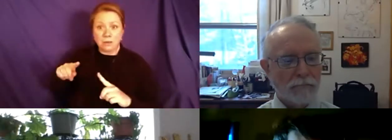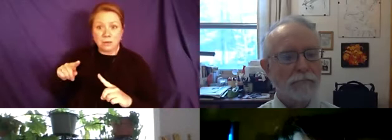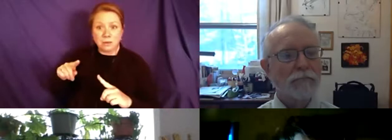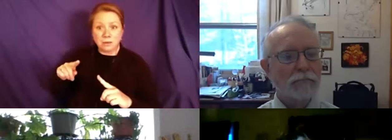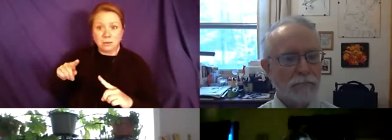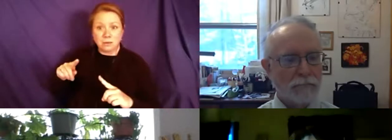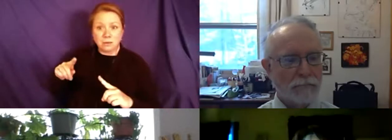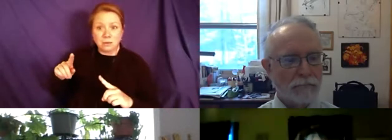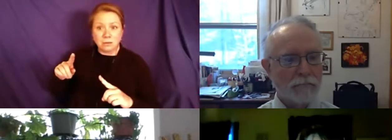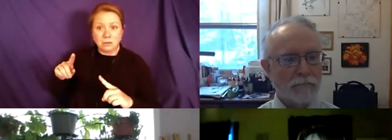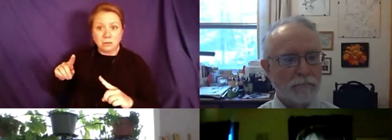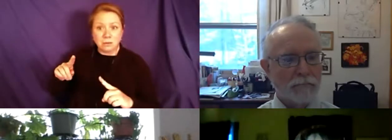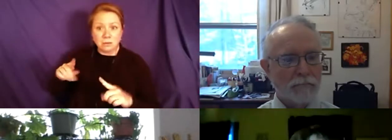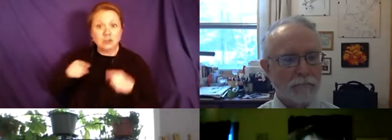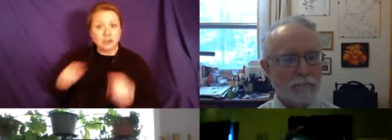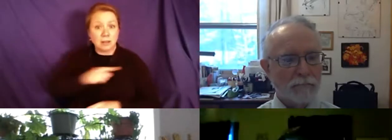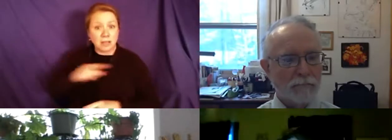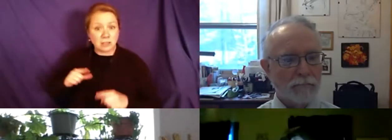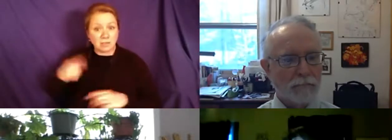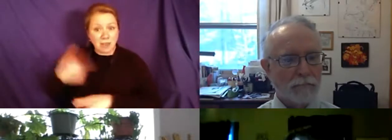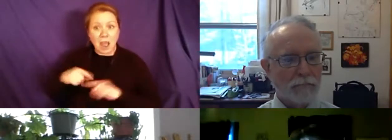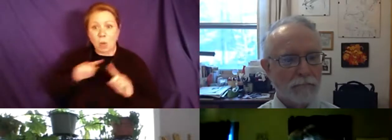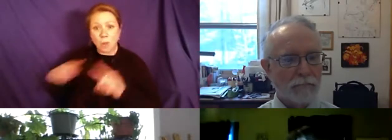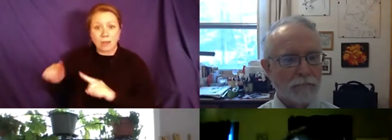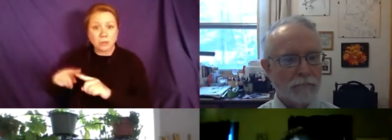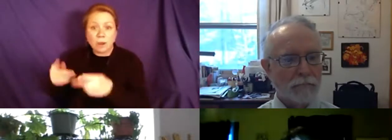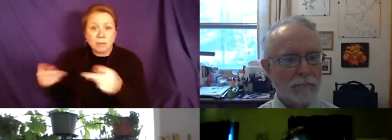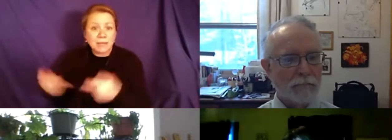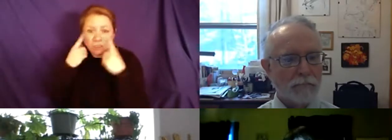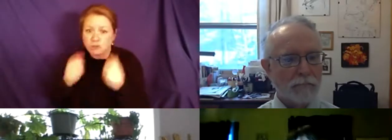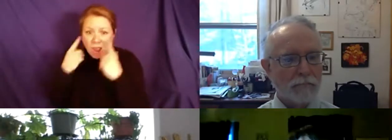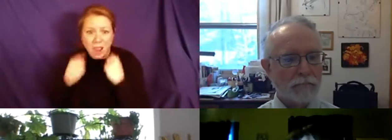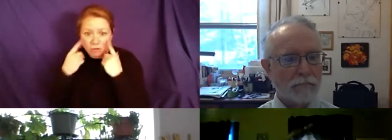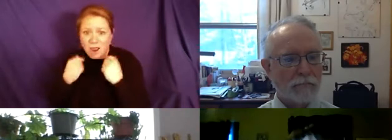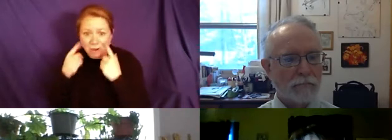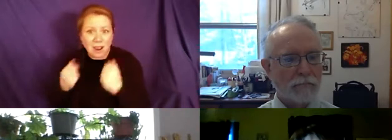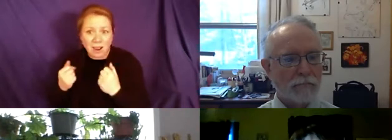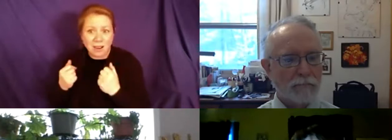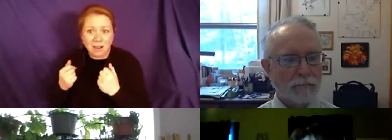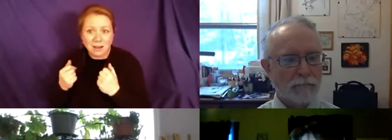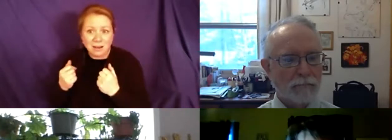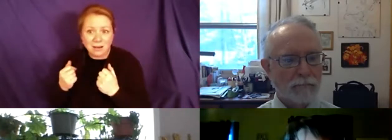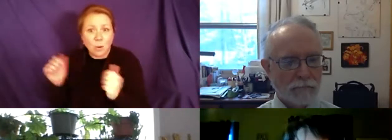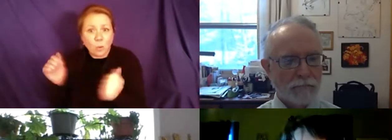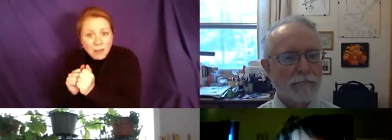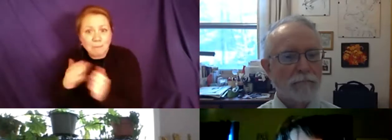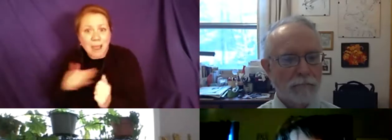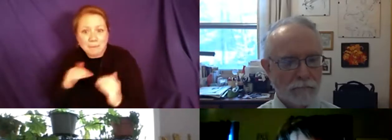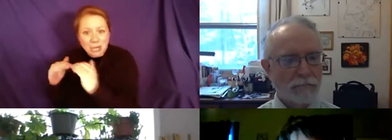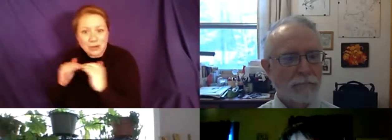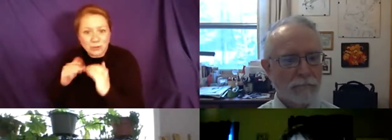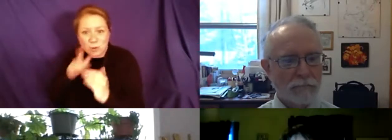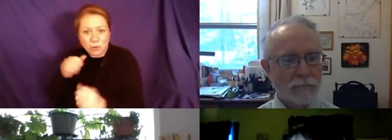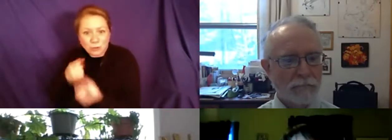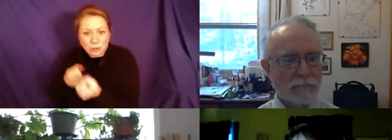the middle of the legislative day so that I had a place I could just cry and, you know, be with peers supporting